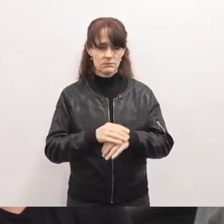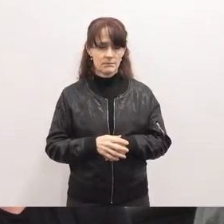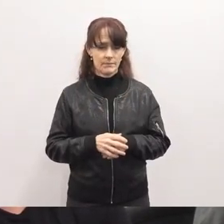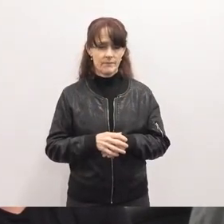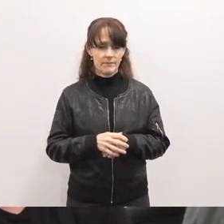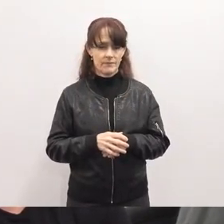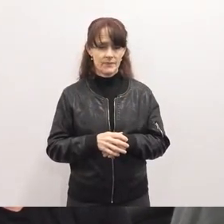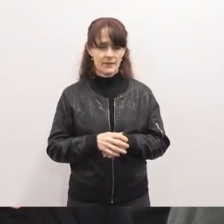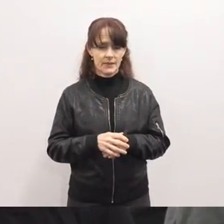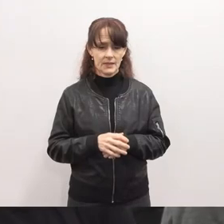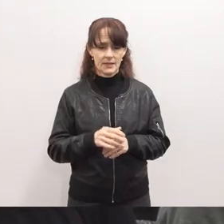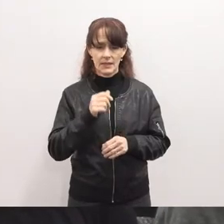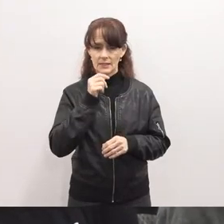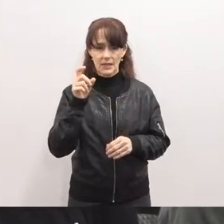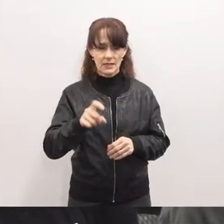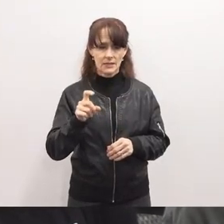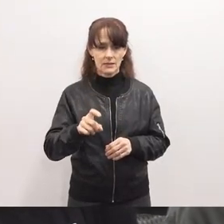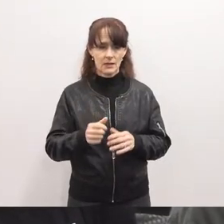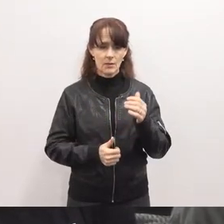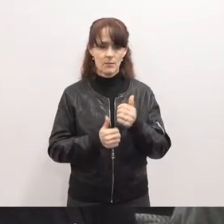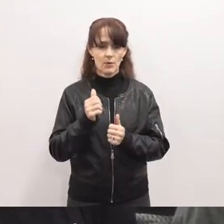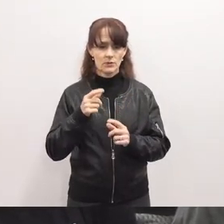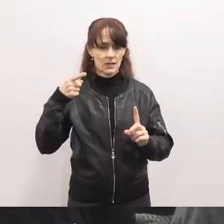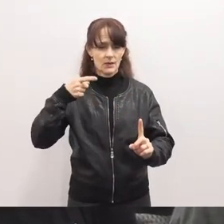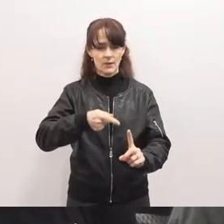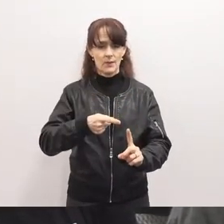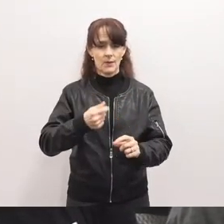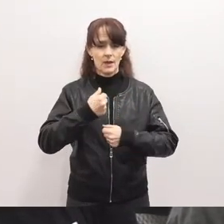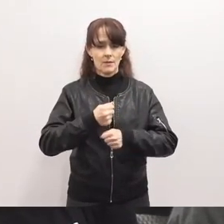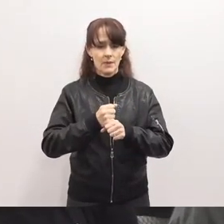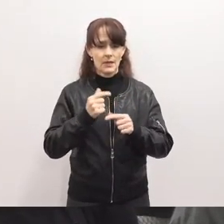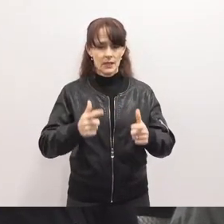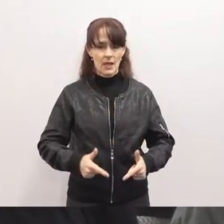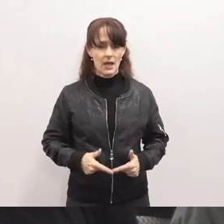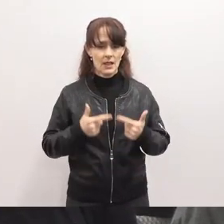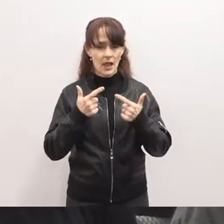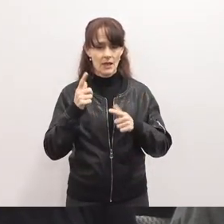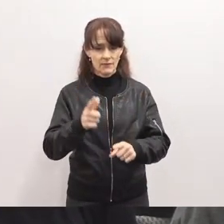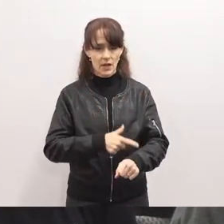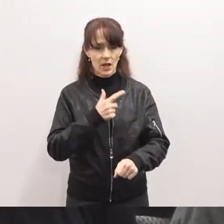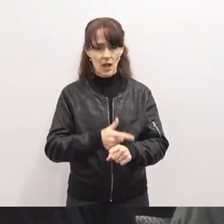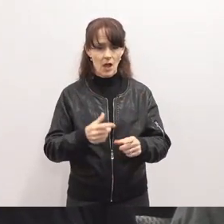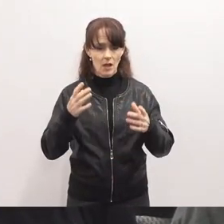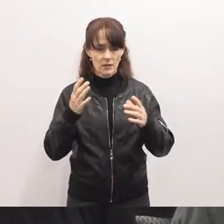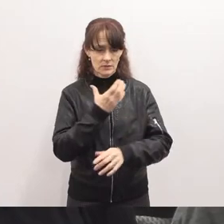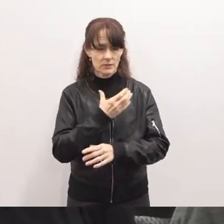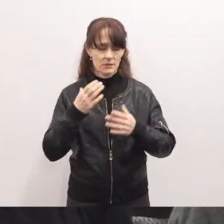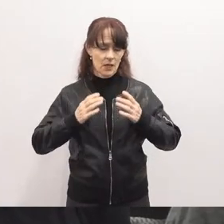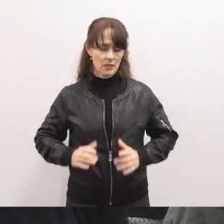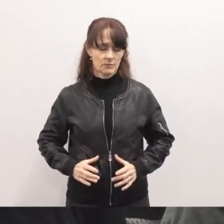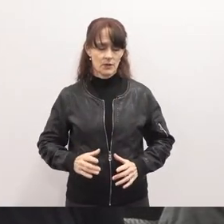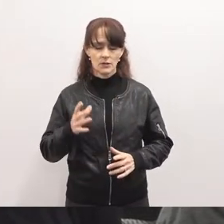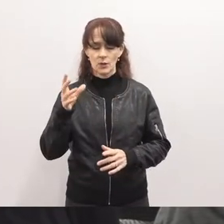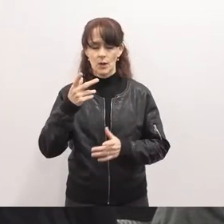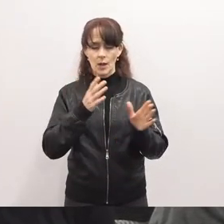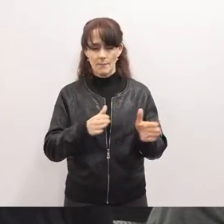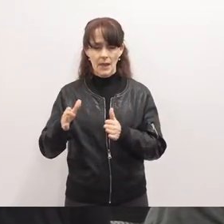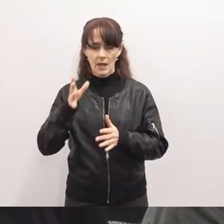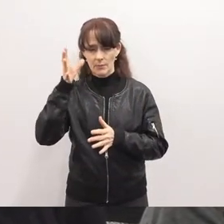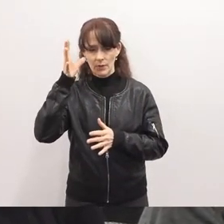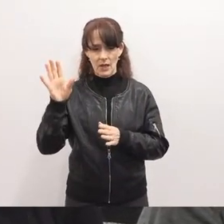very least unnecessary, but it's mostly targeted at making lifelong customers to abortions by Planned Parenthood. Having a business like